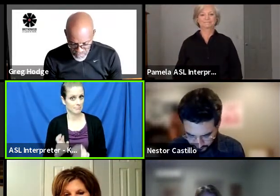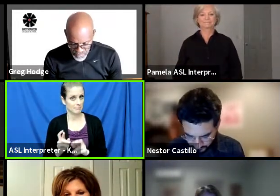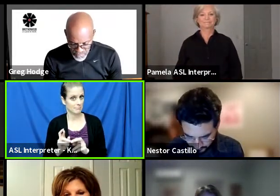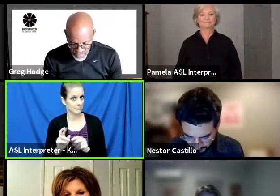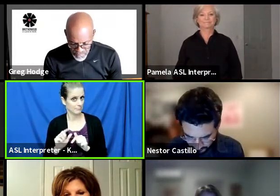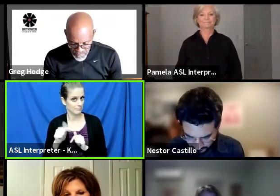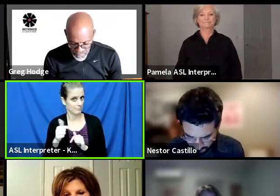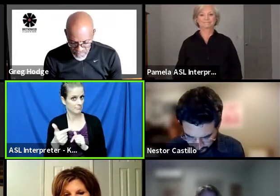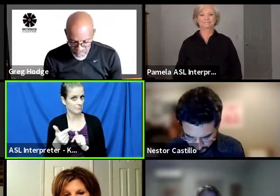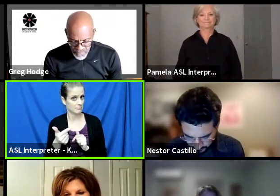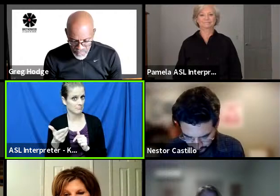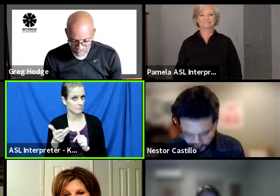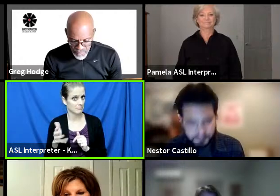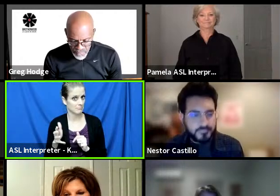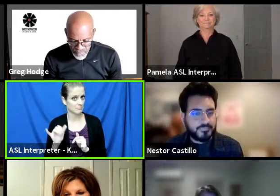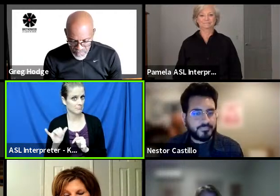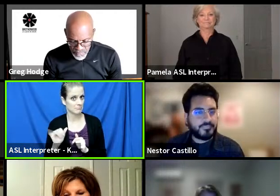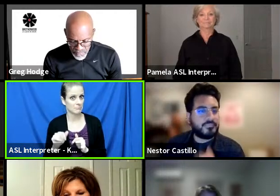Thank you. That's my part.